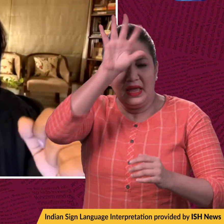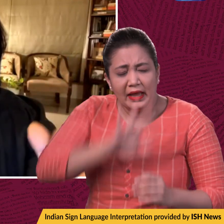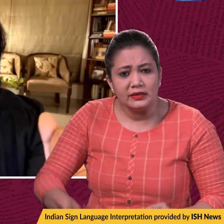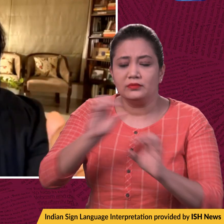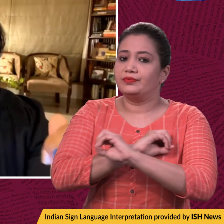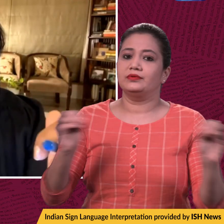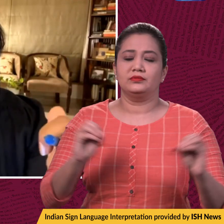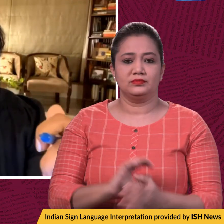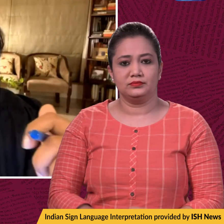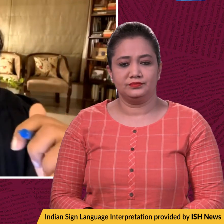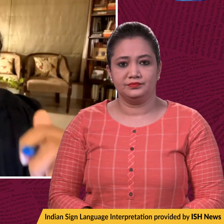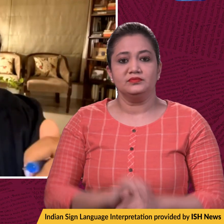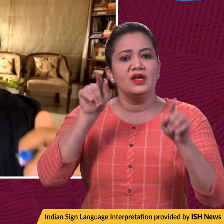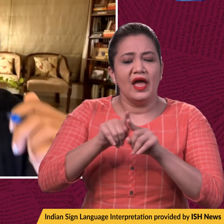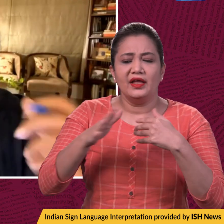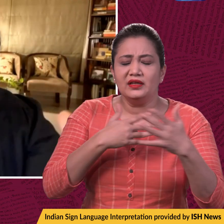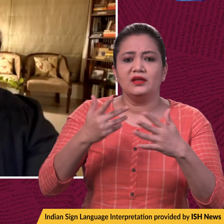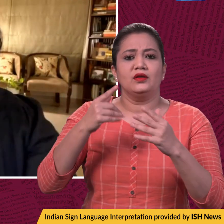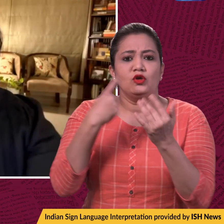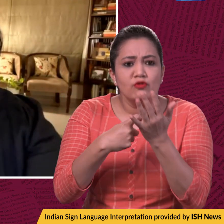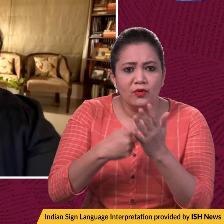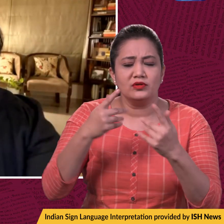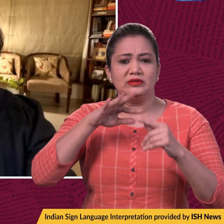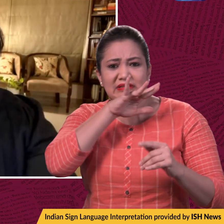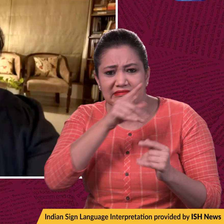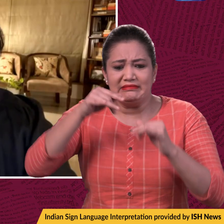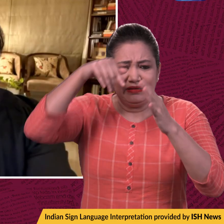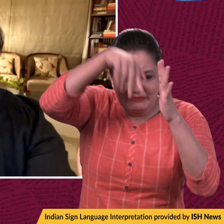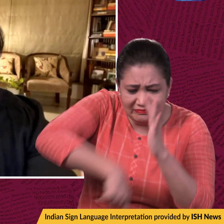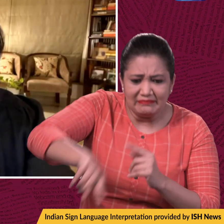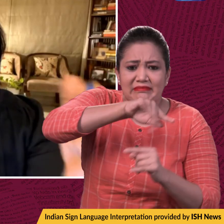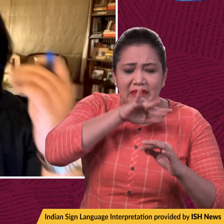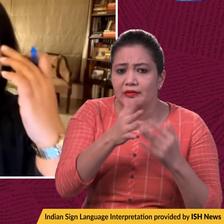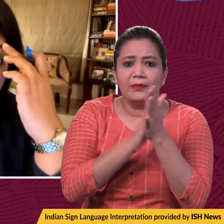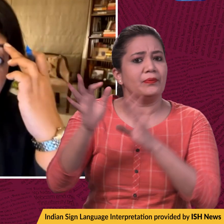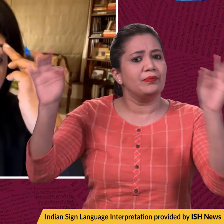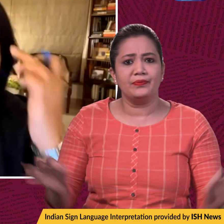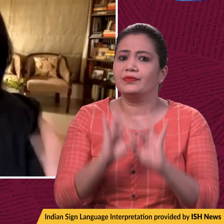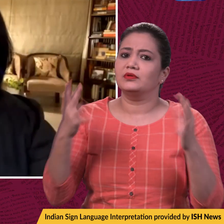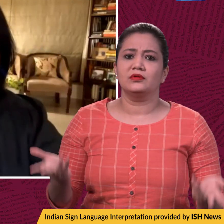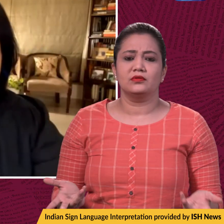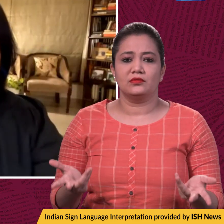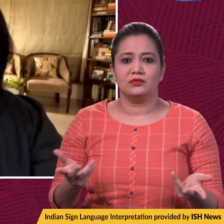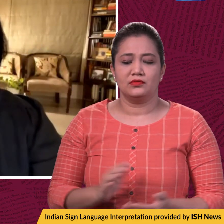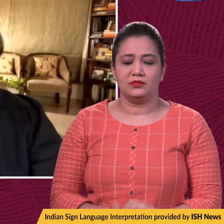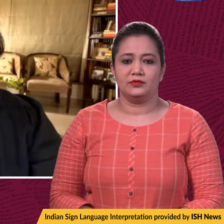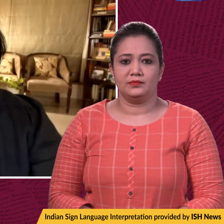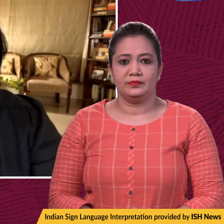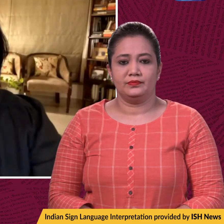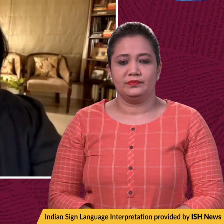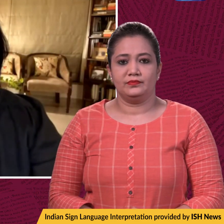anywhere in the country. And therefore, there is no report of the practice of manual scavenging currently in the country at